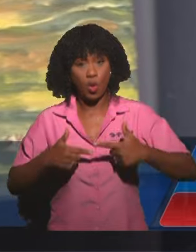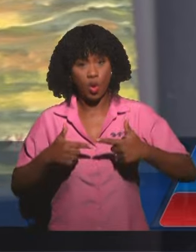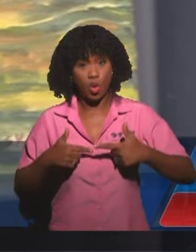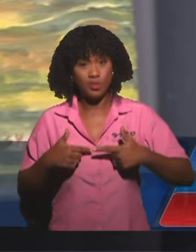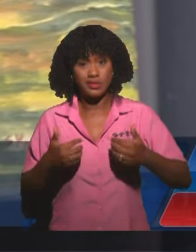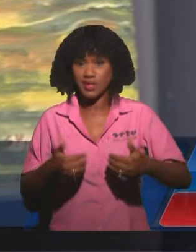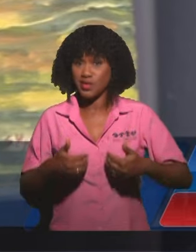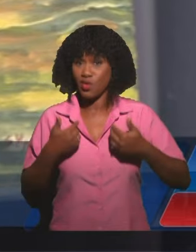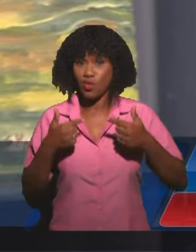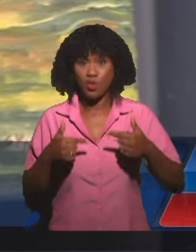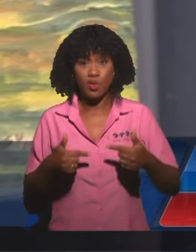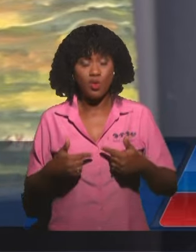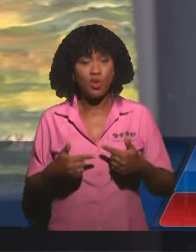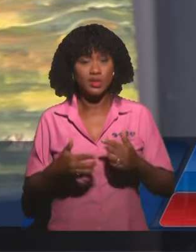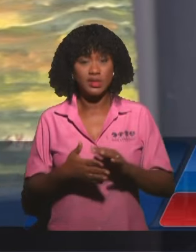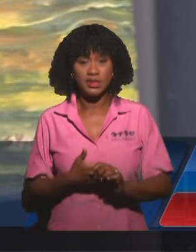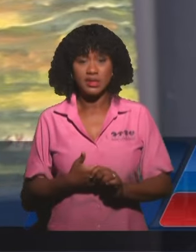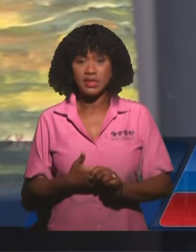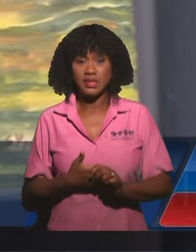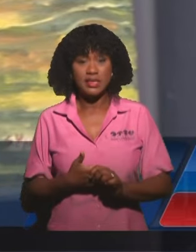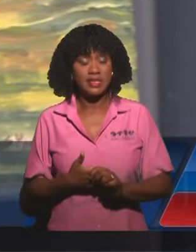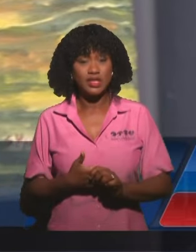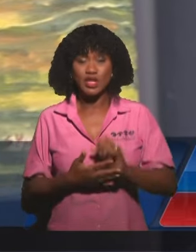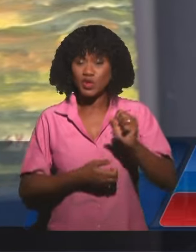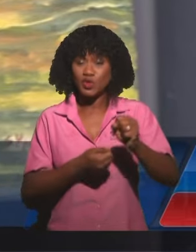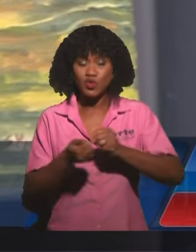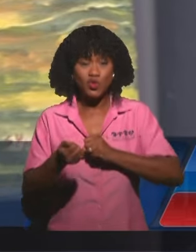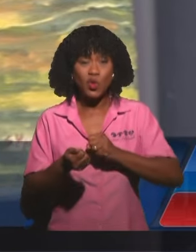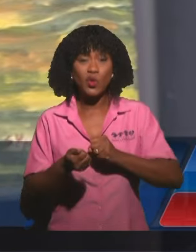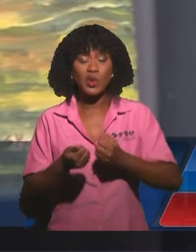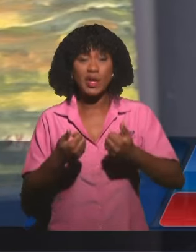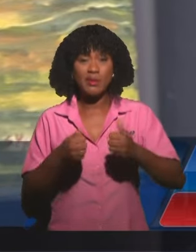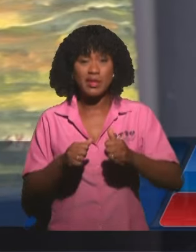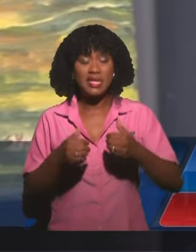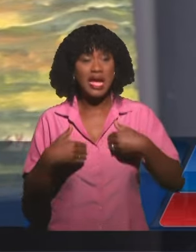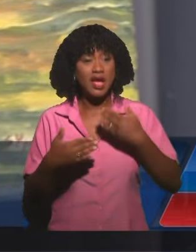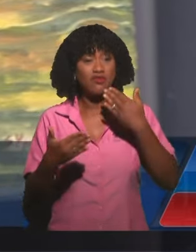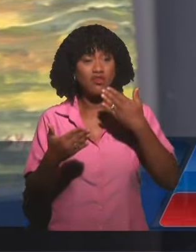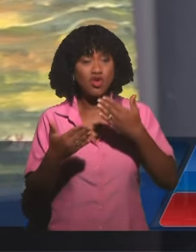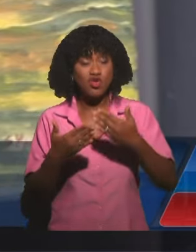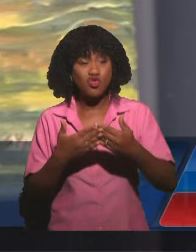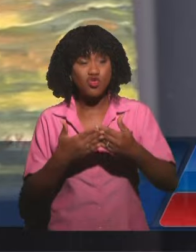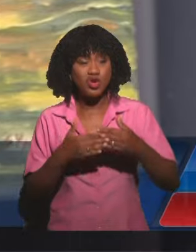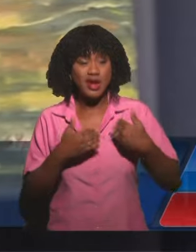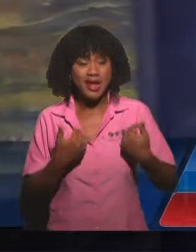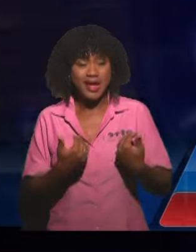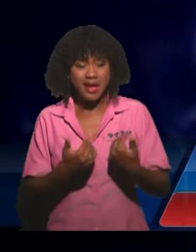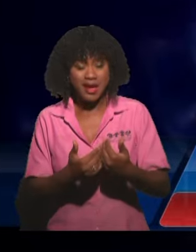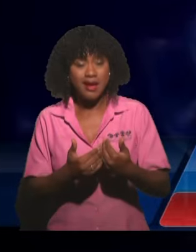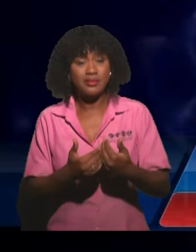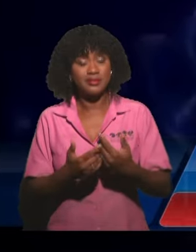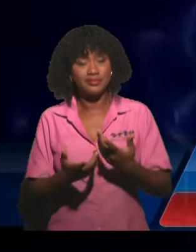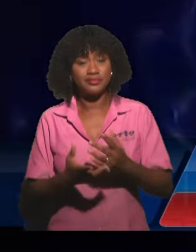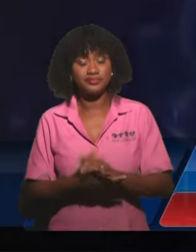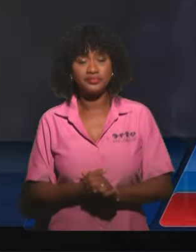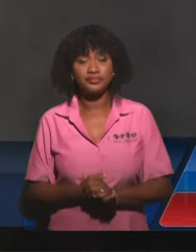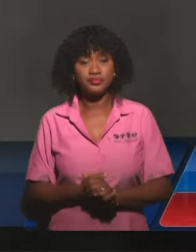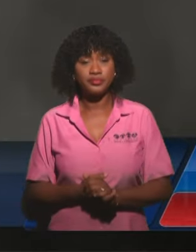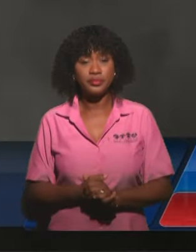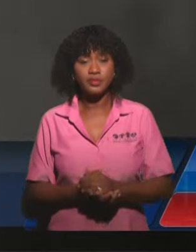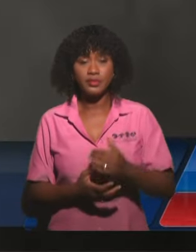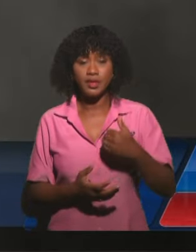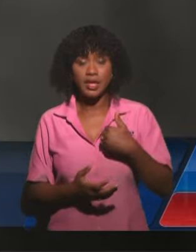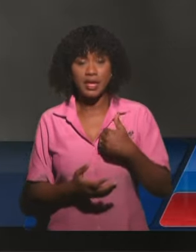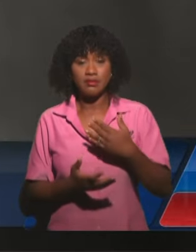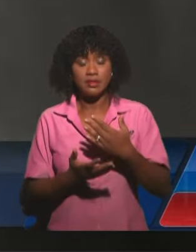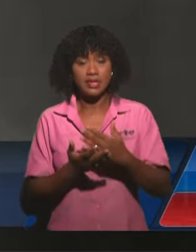young lungs. And at such a young age, you're destroying your ability to have a good cardiovascular and respiratory function. There have also been